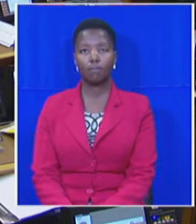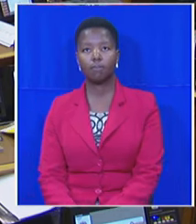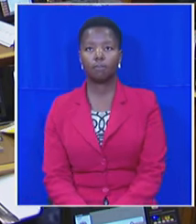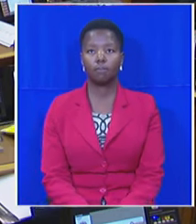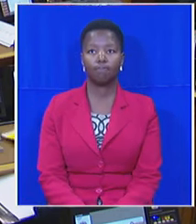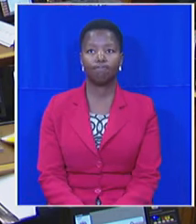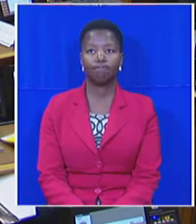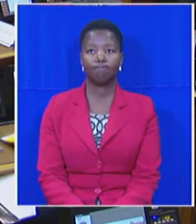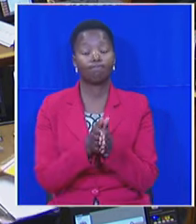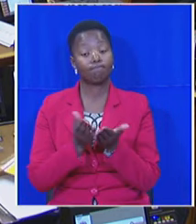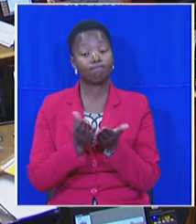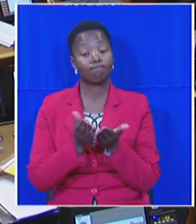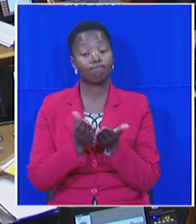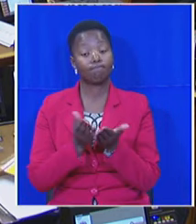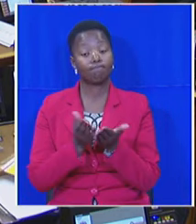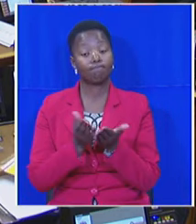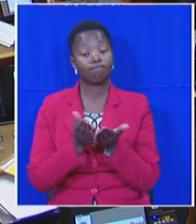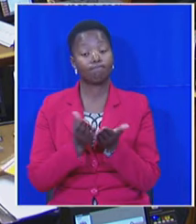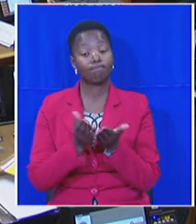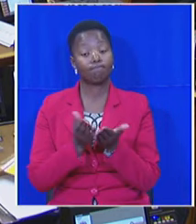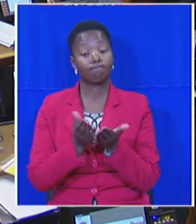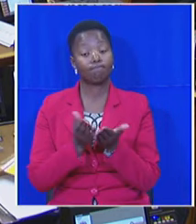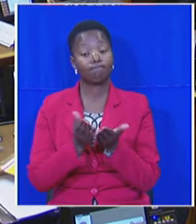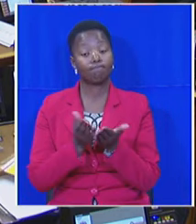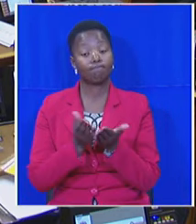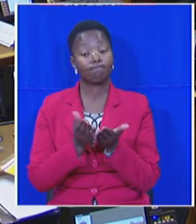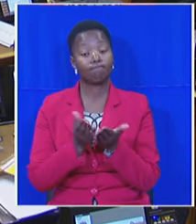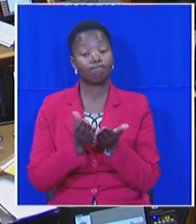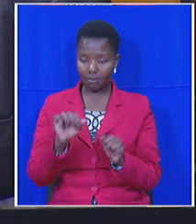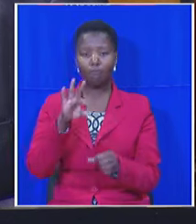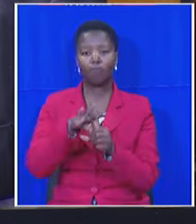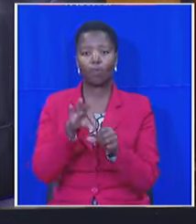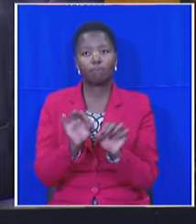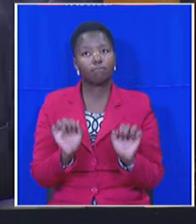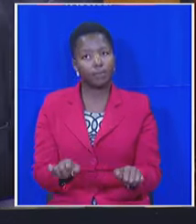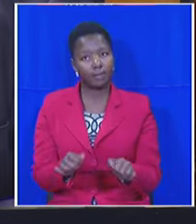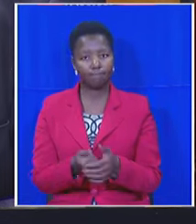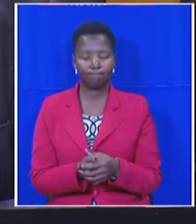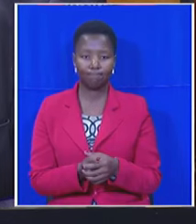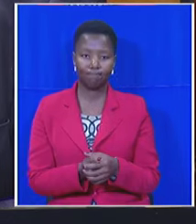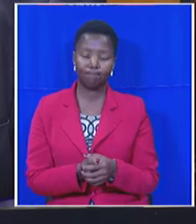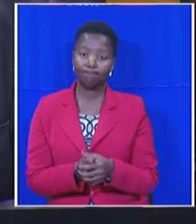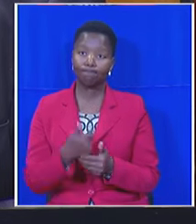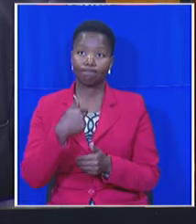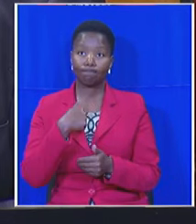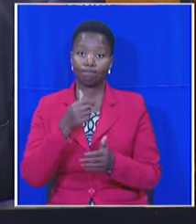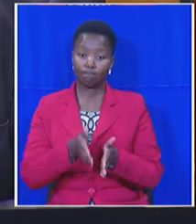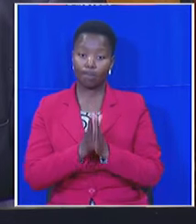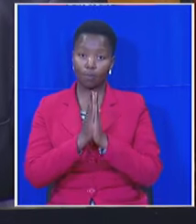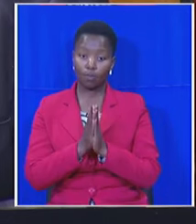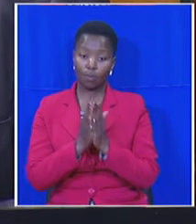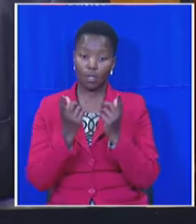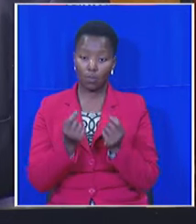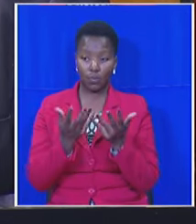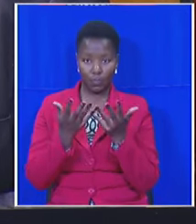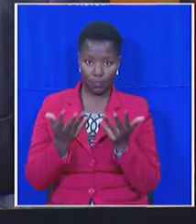I would like to remind members that they may only vote from their allocated seats. When requested to do so, members must